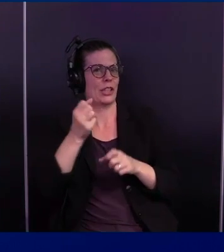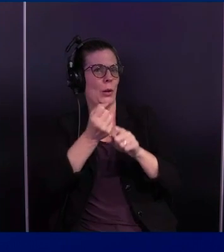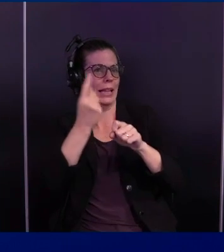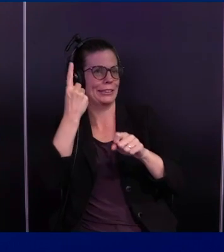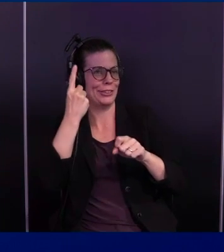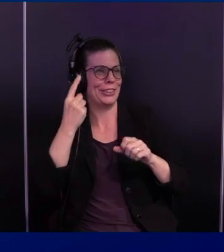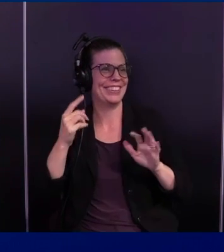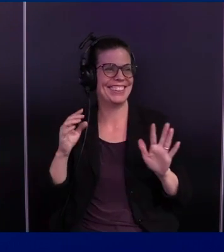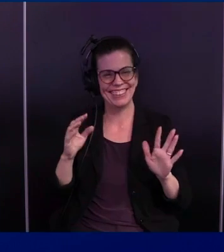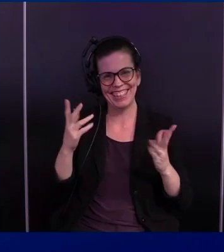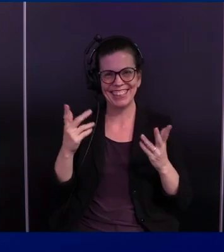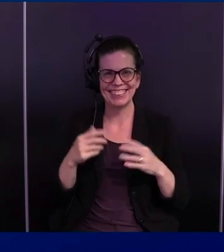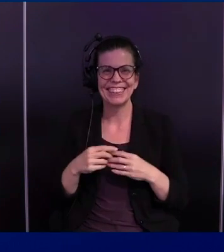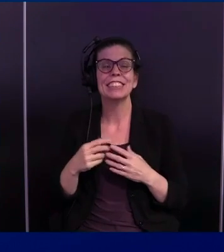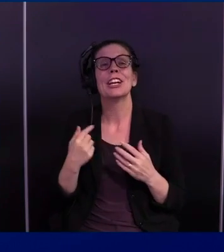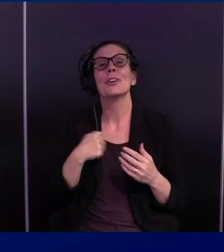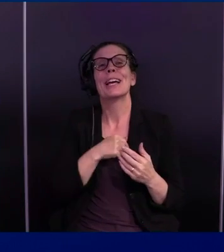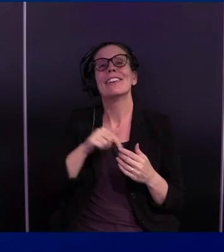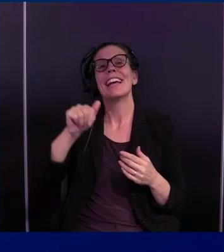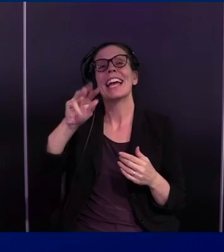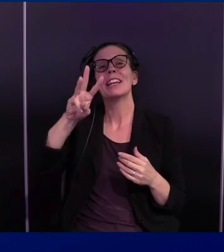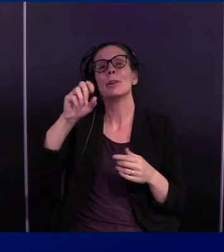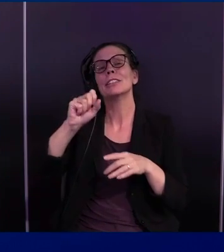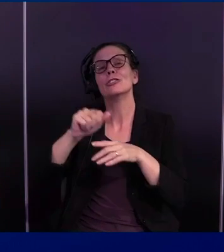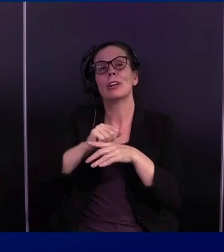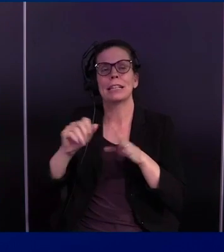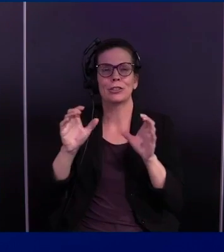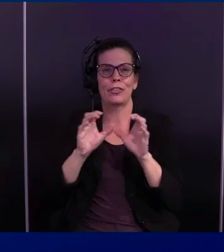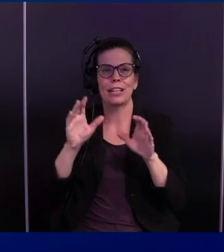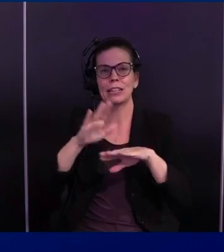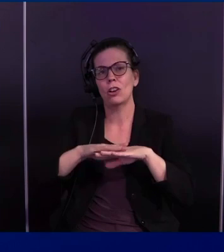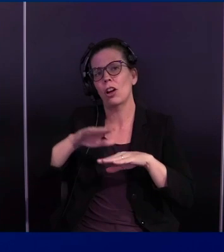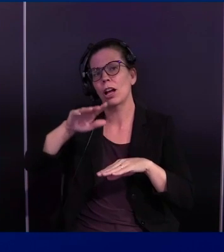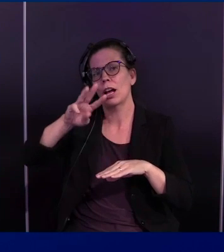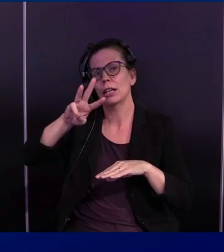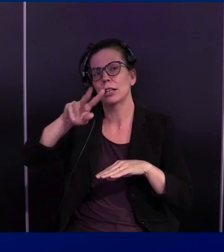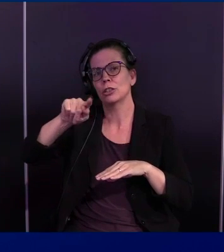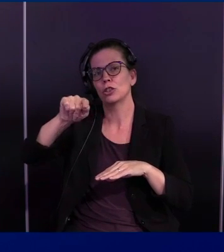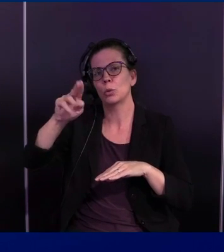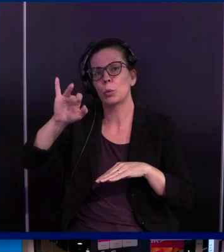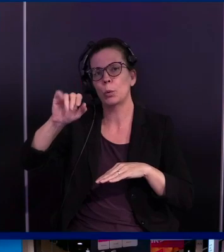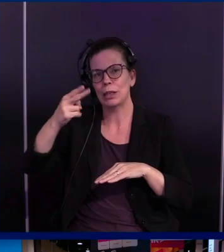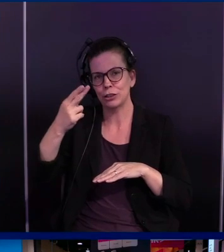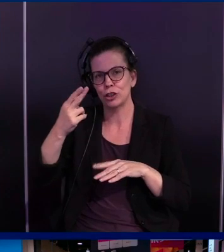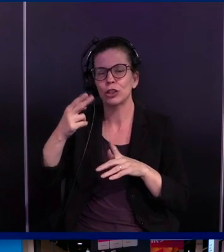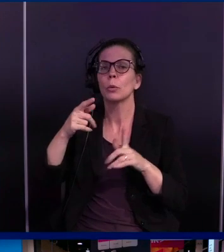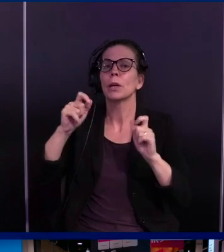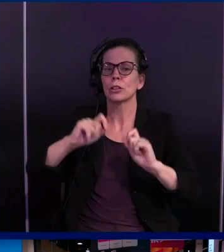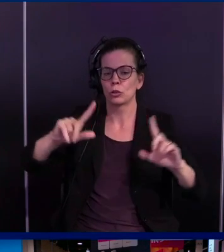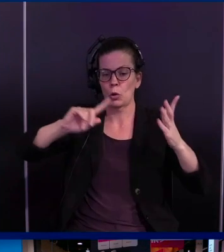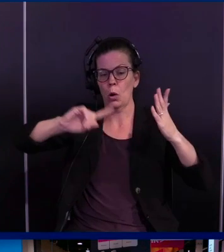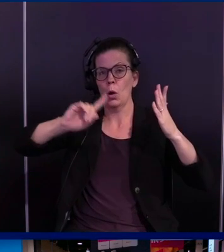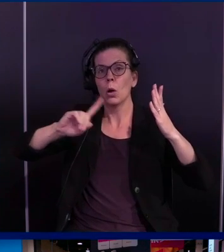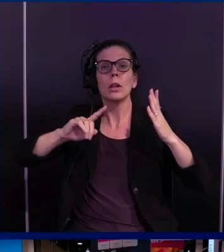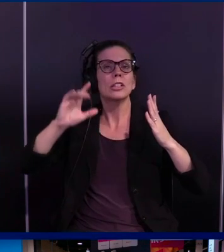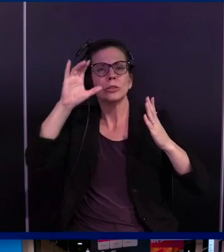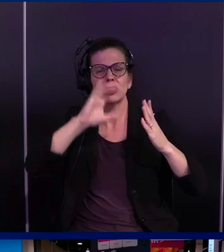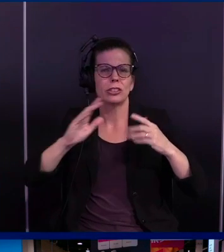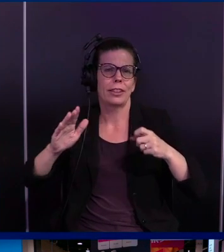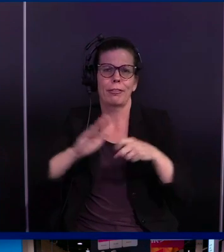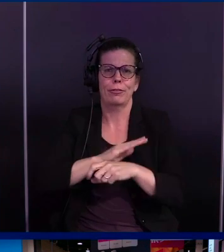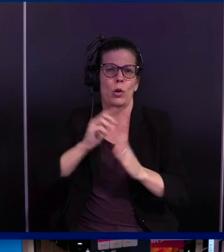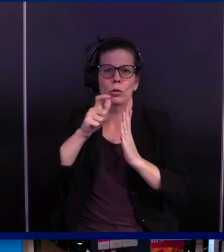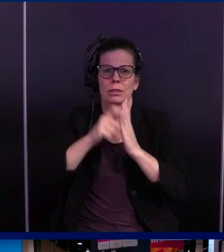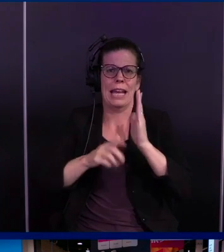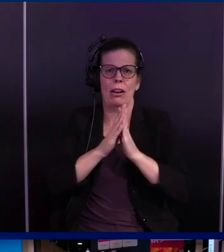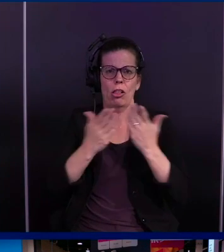Yeah. So we have the AWS Training Certification on Twitch page, and we can scroll down. You can search for, the entire catalog